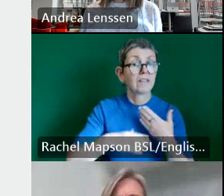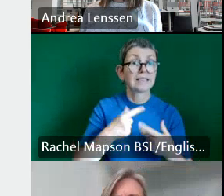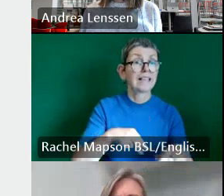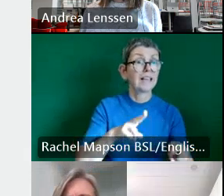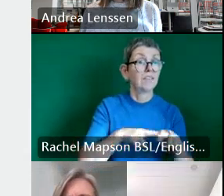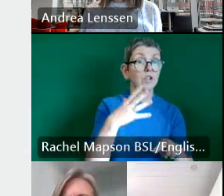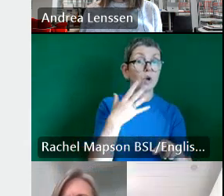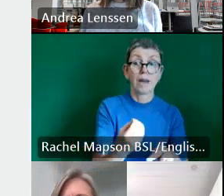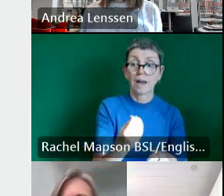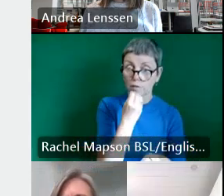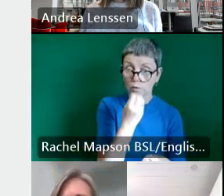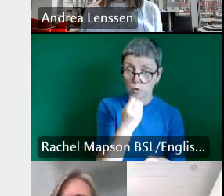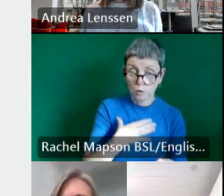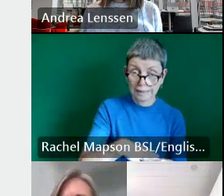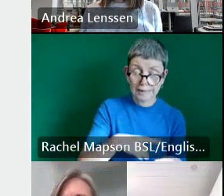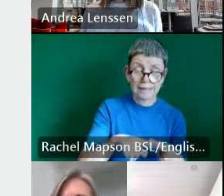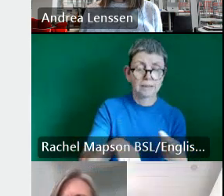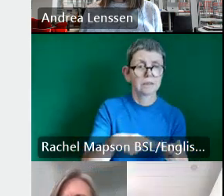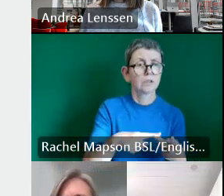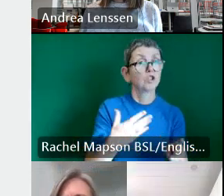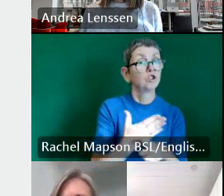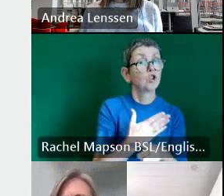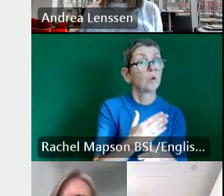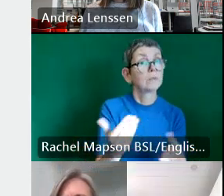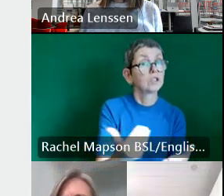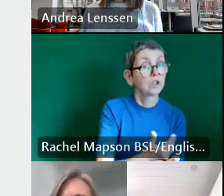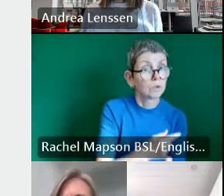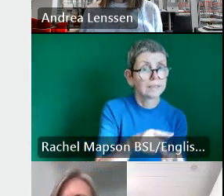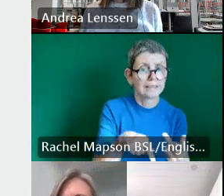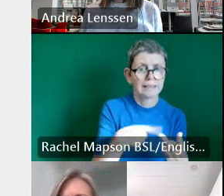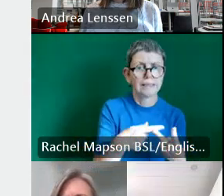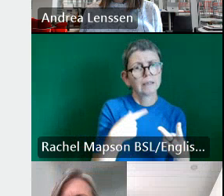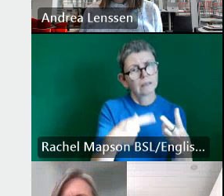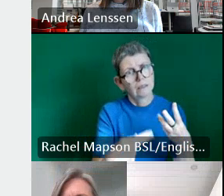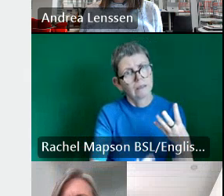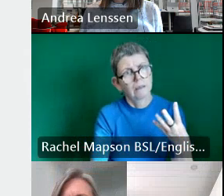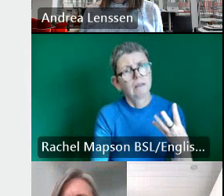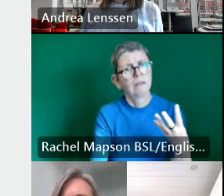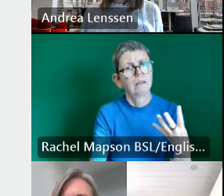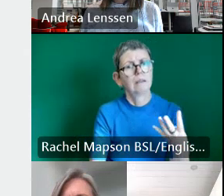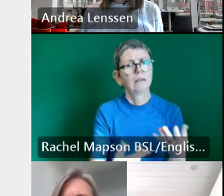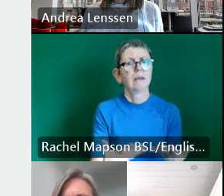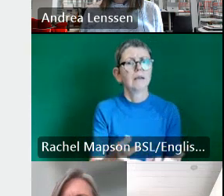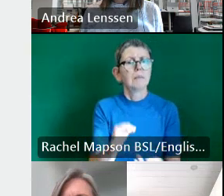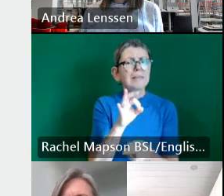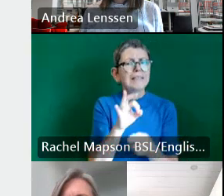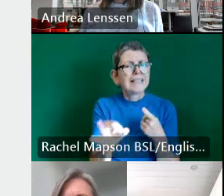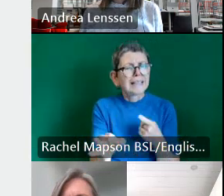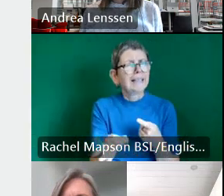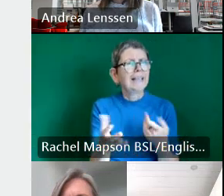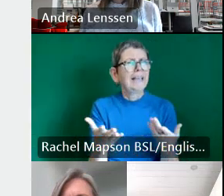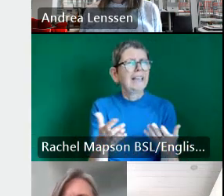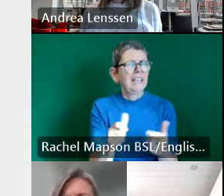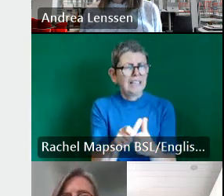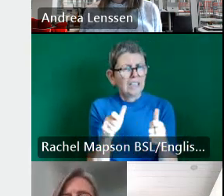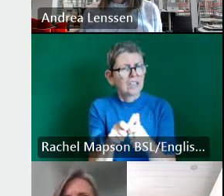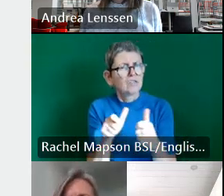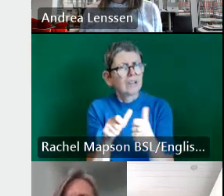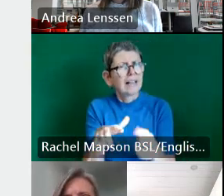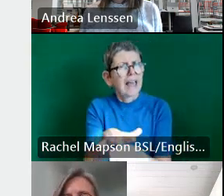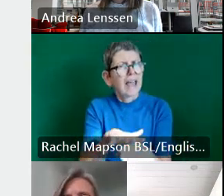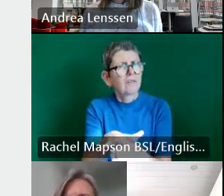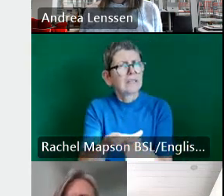and these studies have been done. So if you have an area, and especially in an industrial area when there were a lot of factories, there were